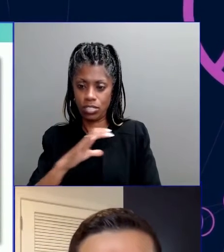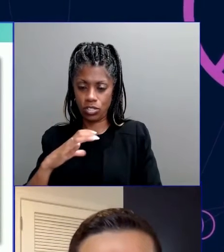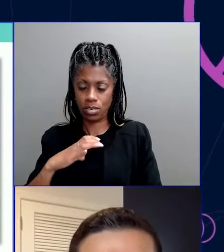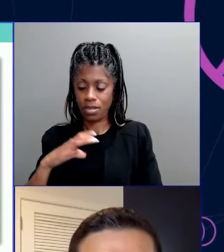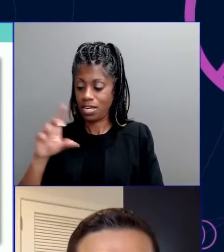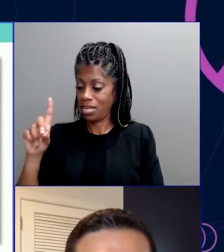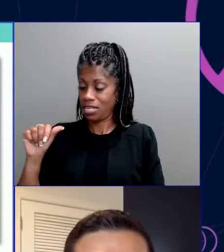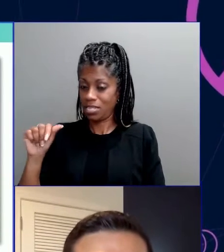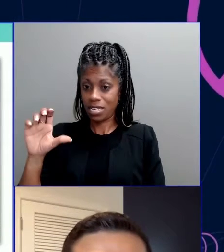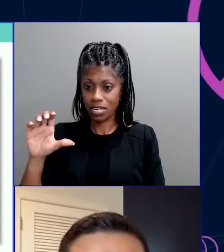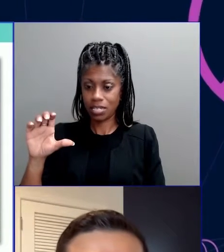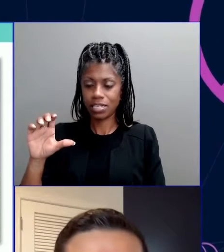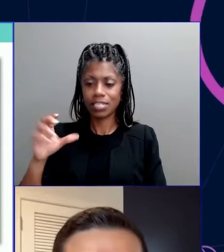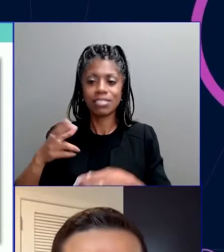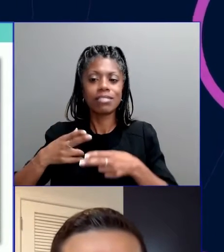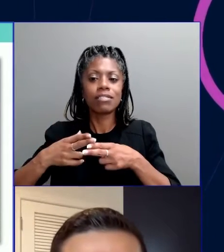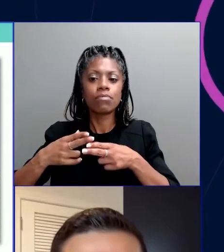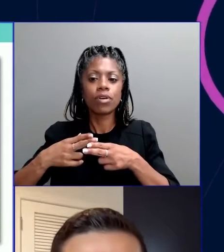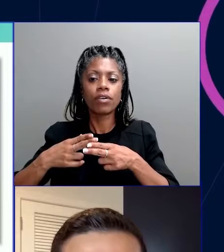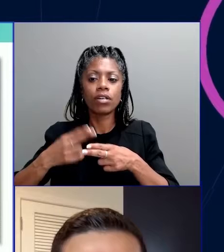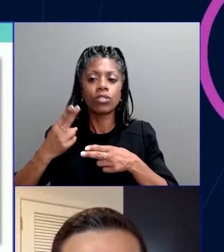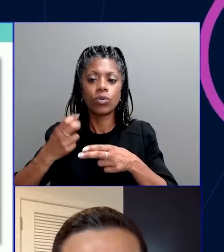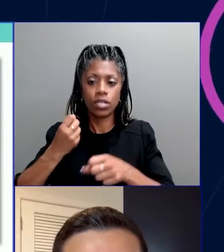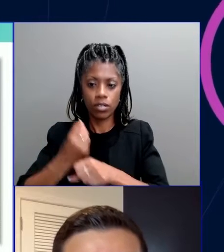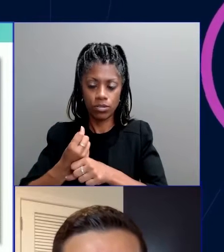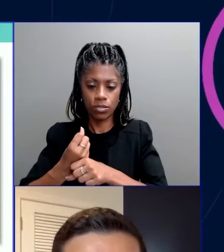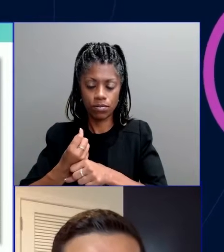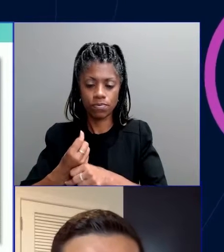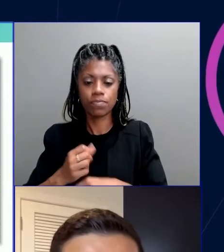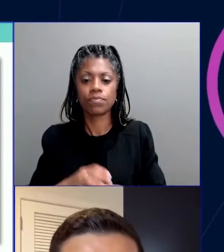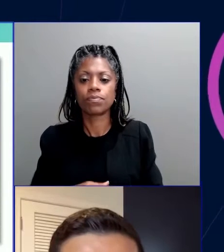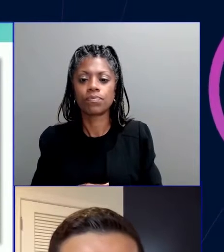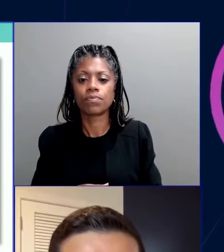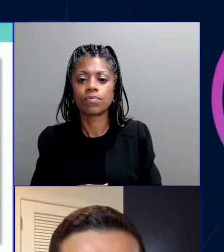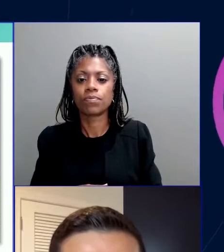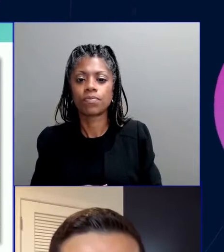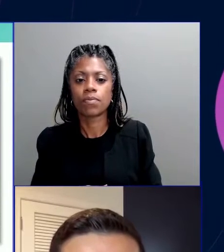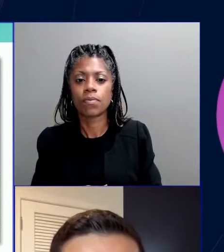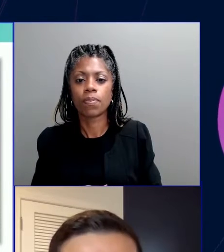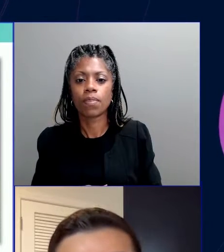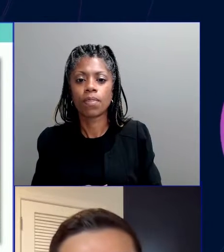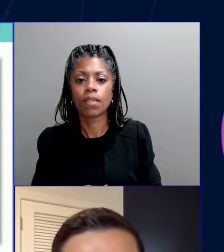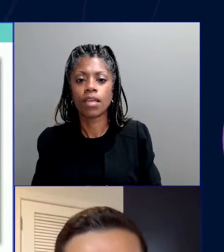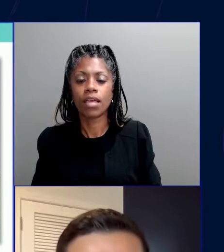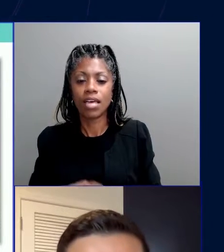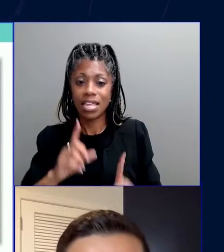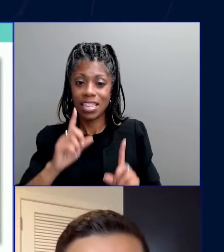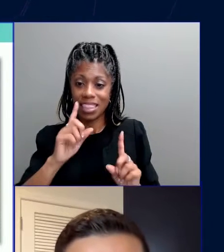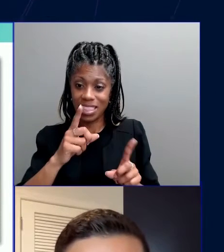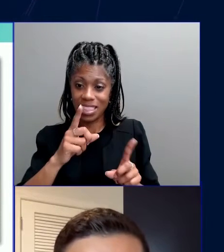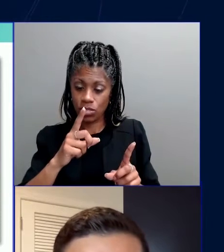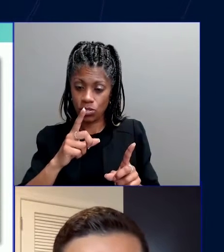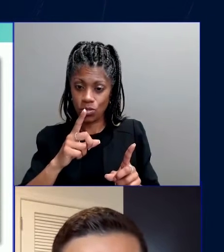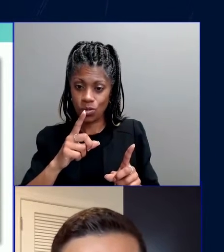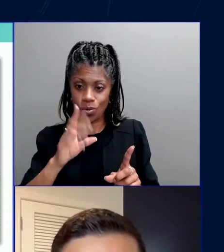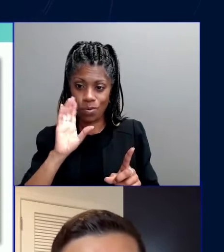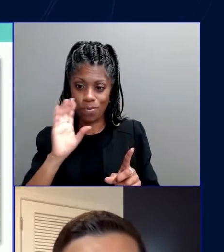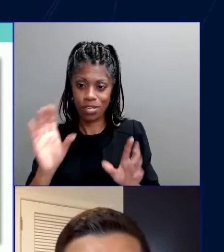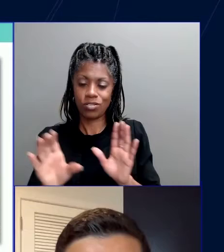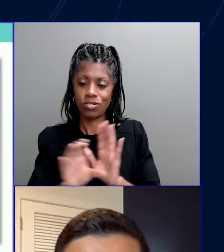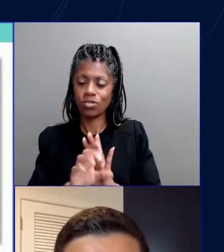I'm sharing on the screen now, you'll see what we think are 2 really iconic imageries. This is actually the day that President